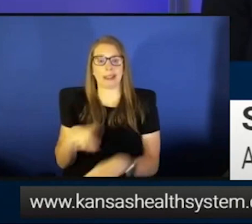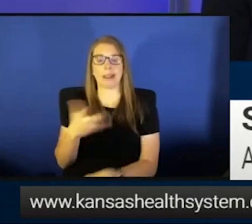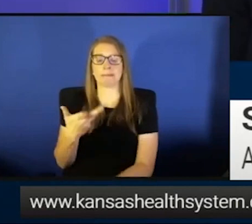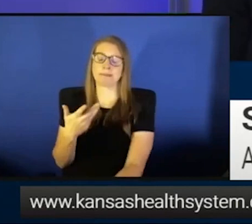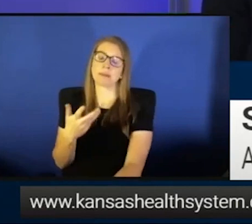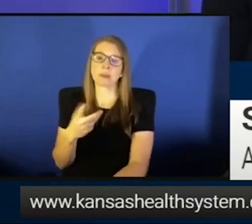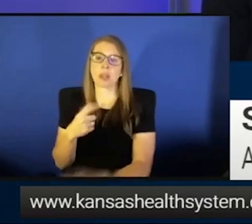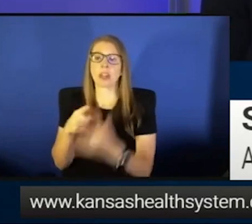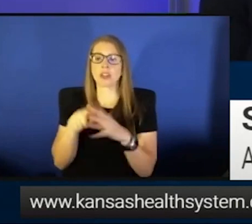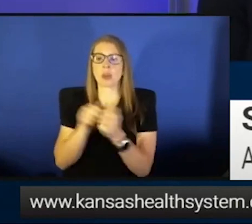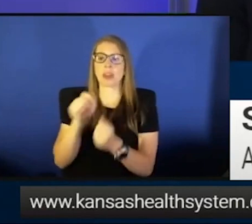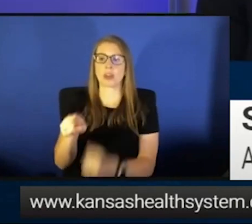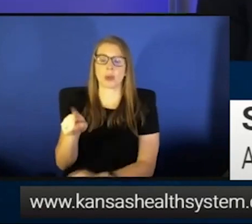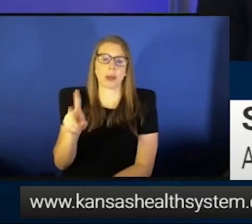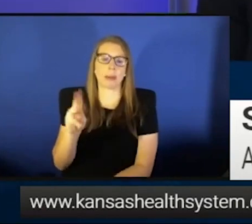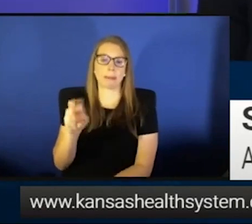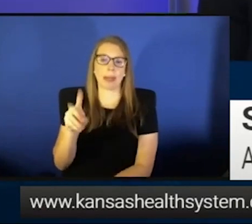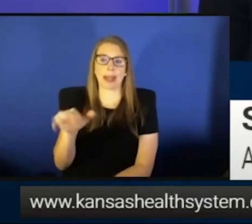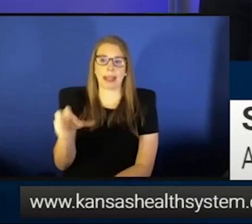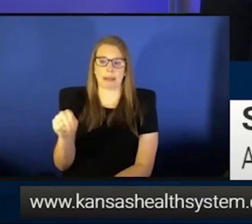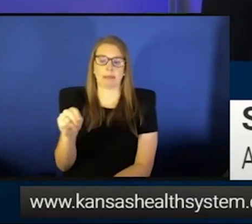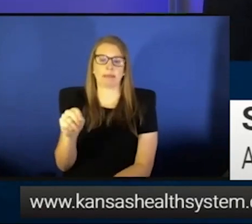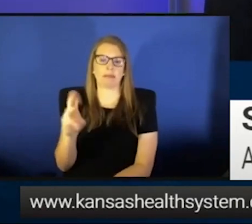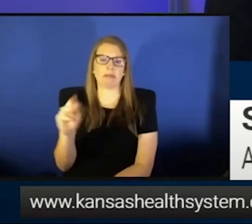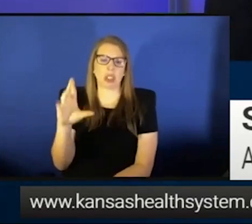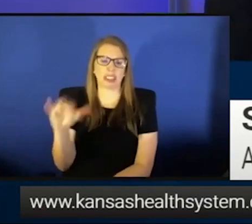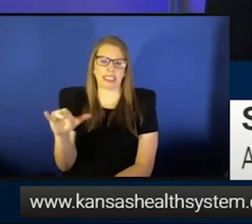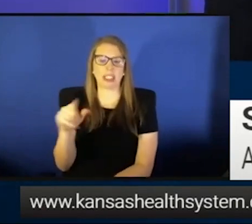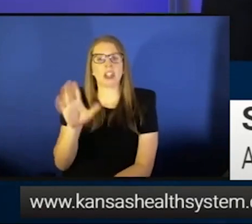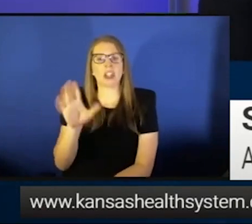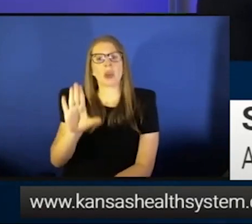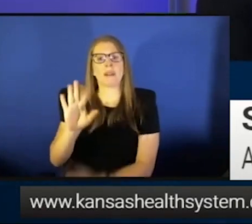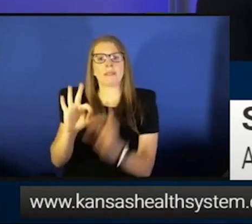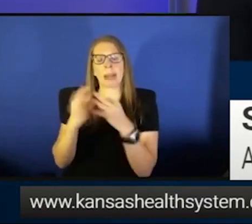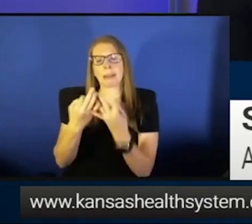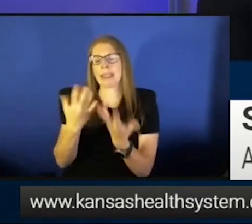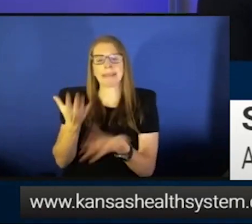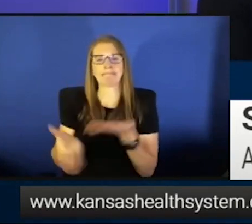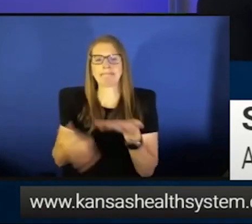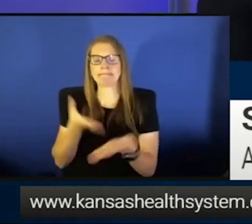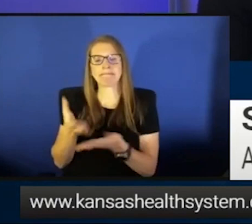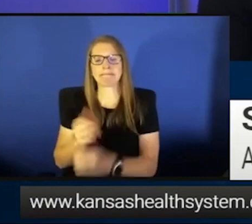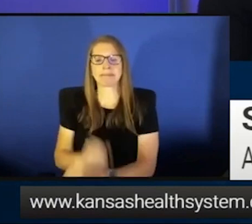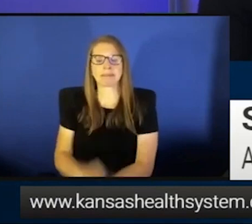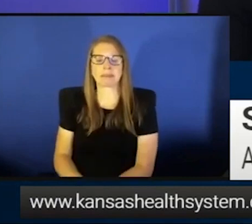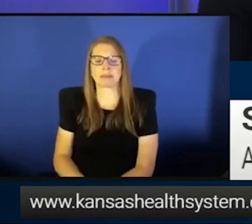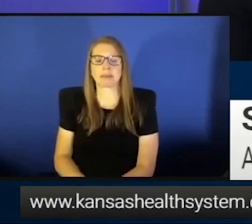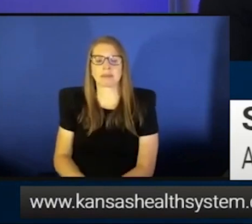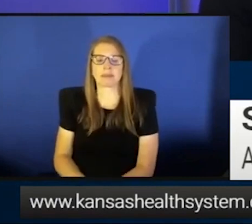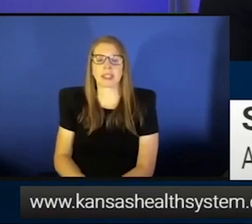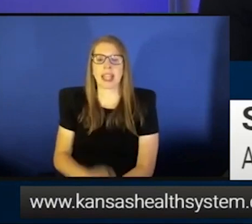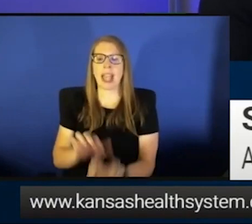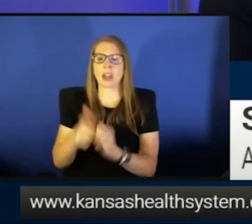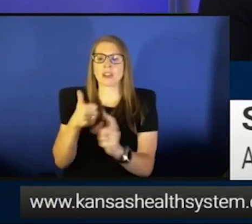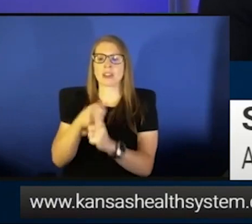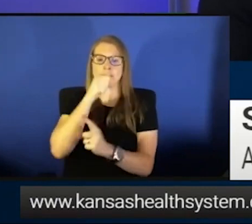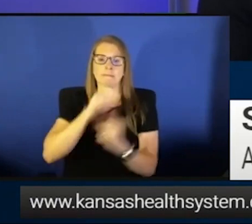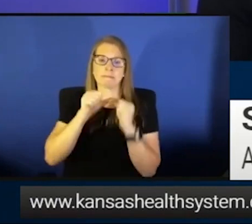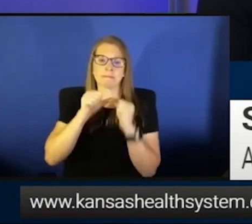with you, Madeline and Marcy, just what it's been like for your family and kind of how you've persevered through this